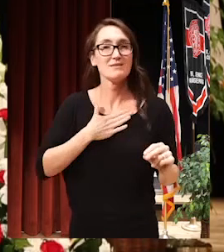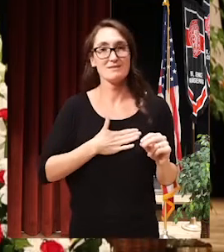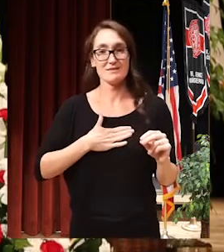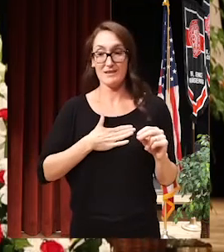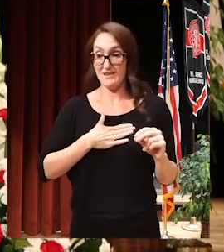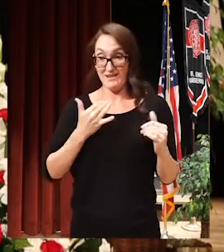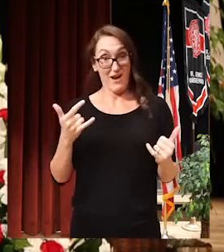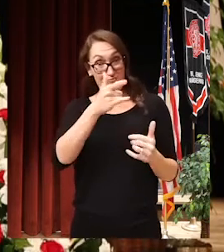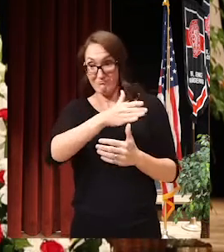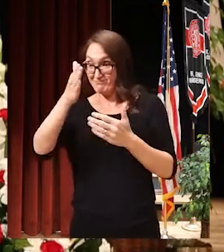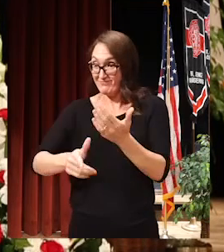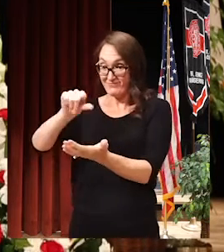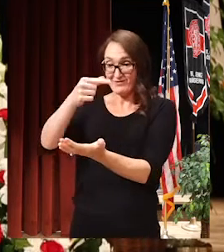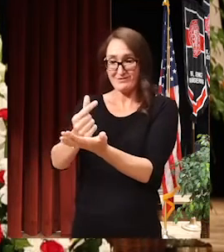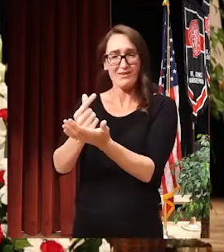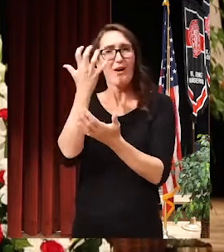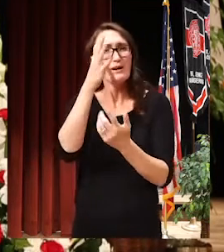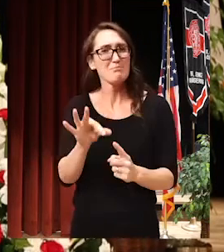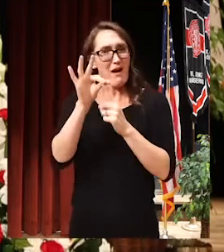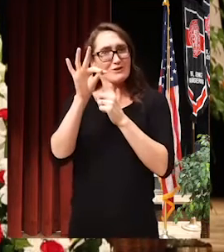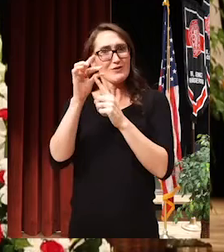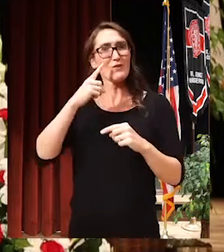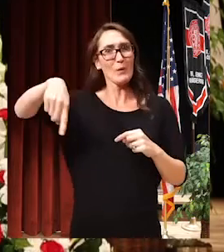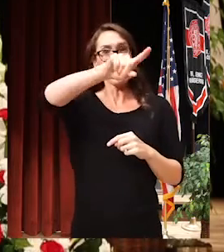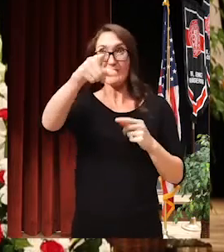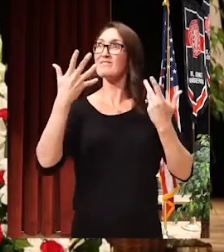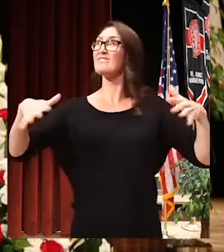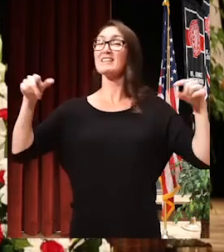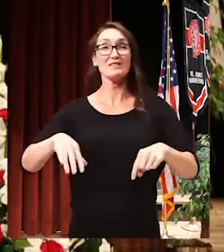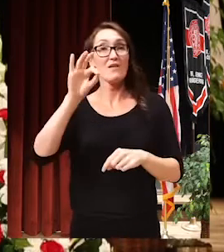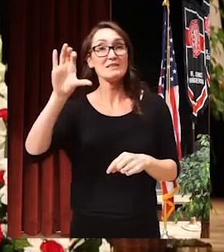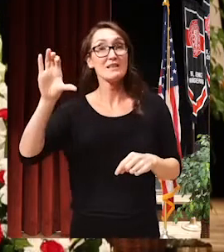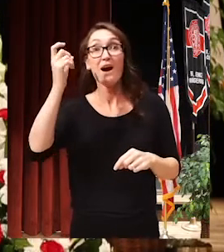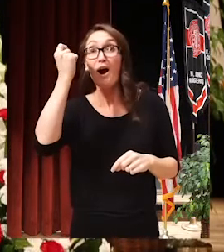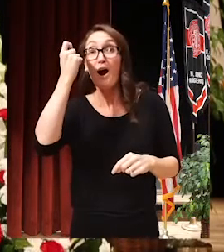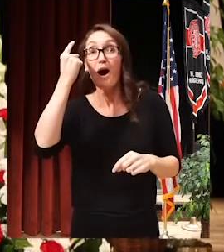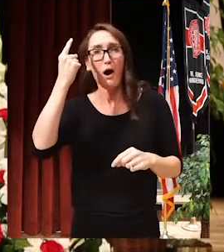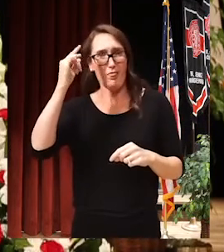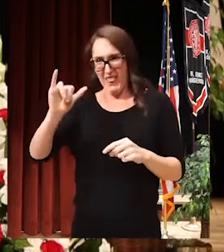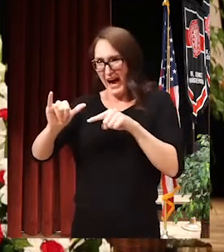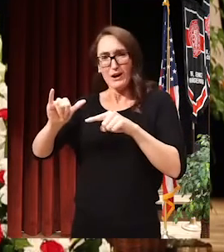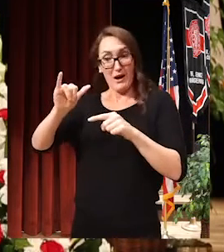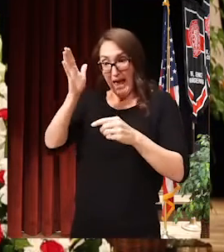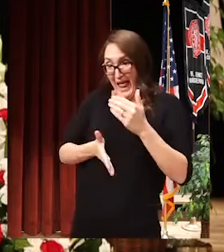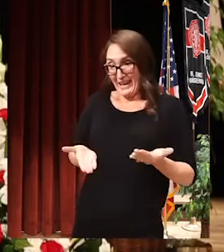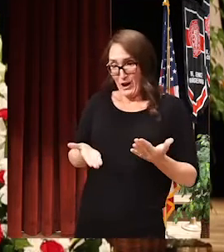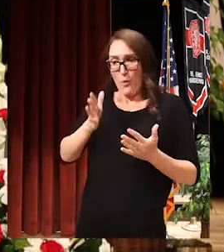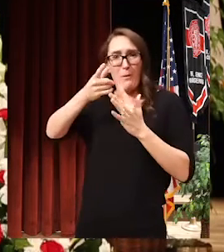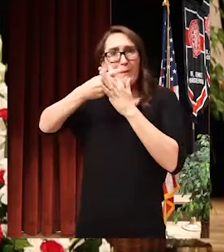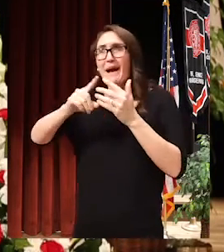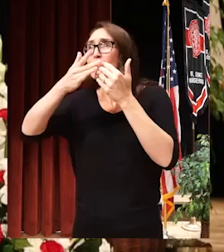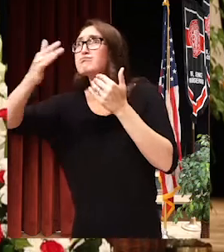end to a special time in your life here at Fresno City College, but it is the beginning of your future. And we